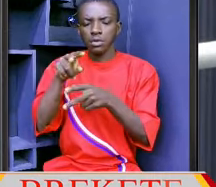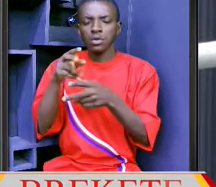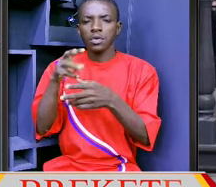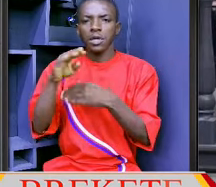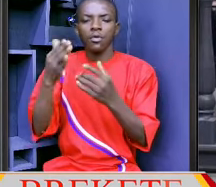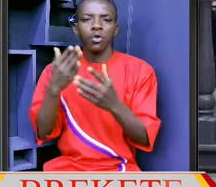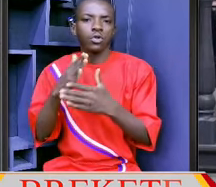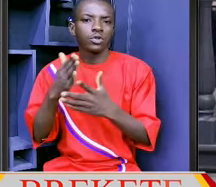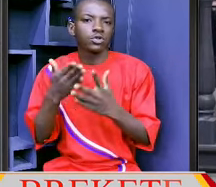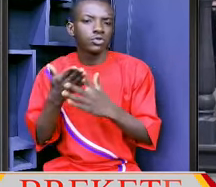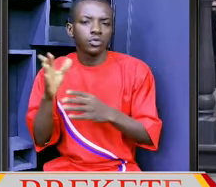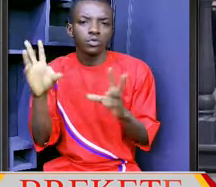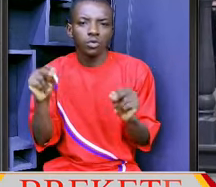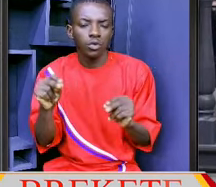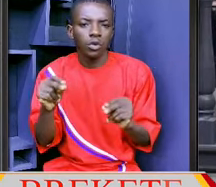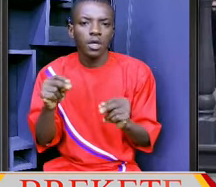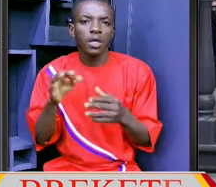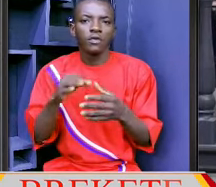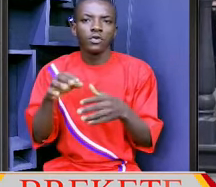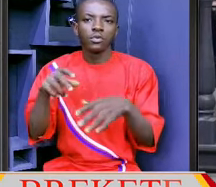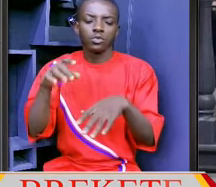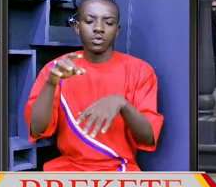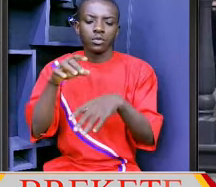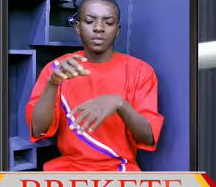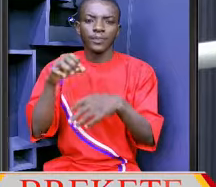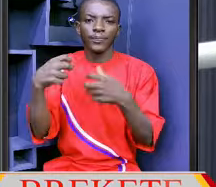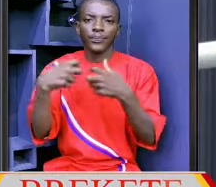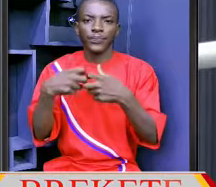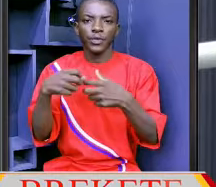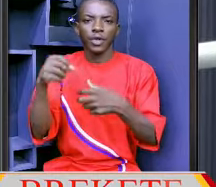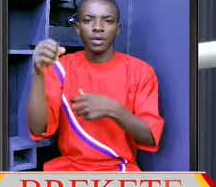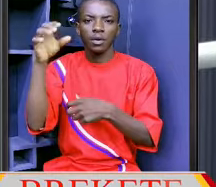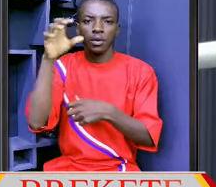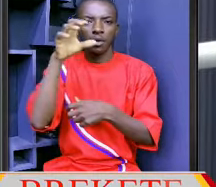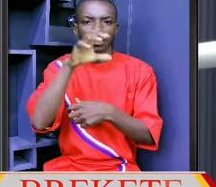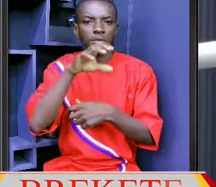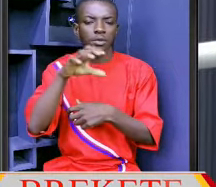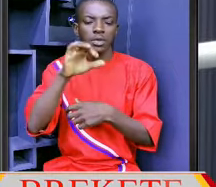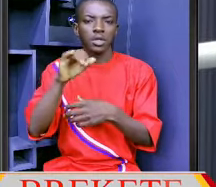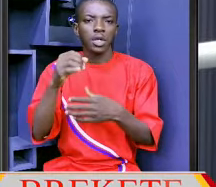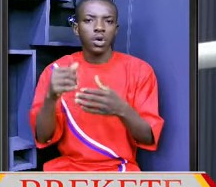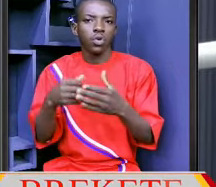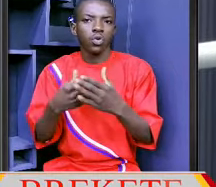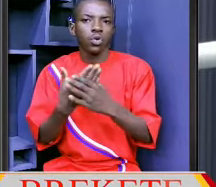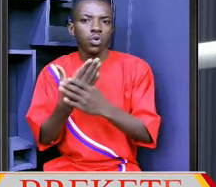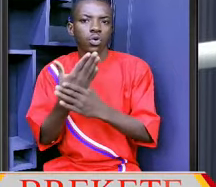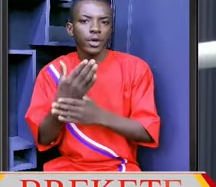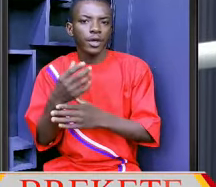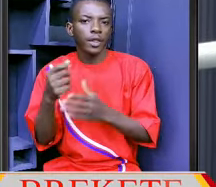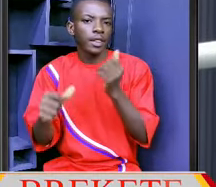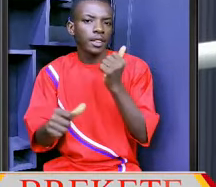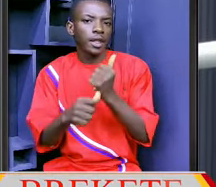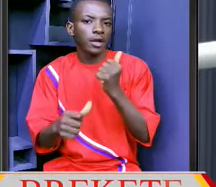All true. Even when you put tracker on them, these children are growing technologically.